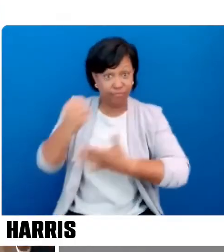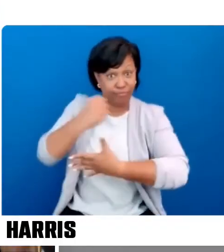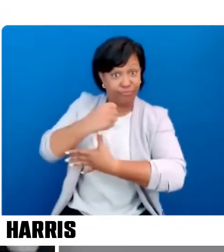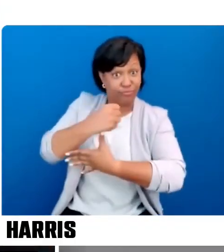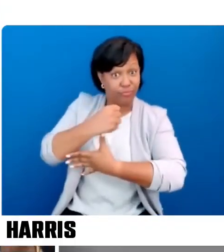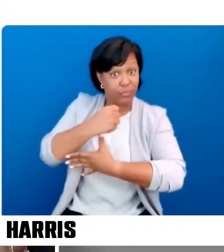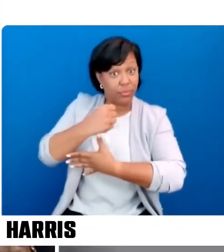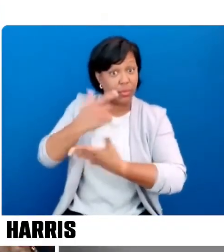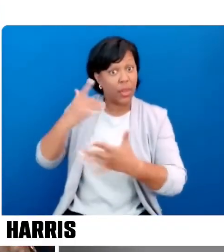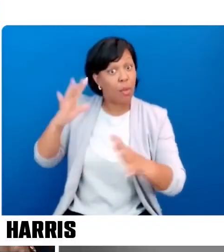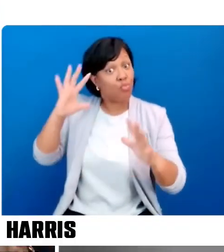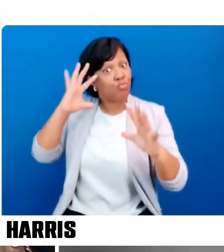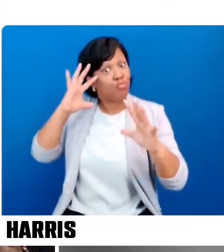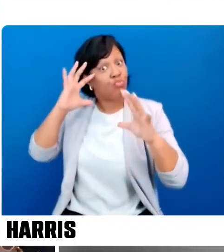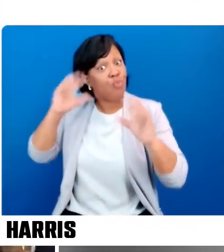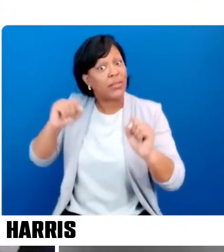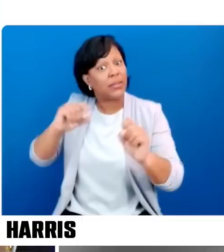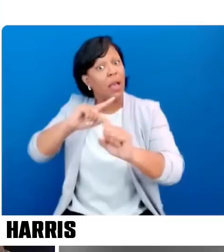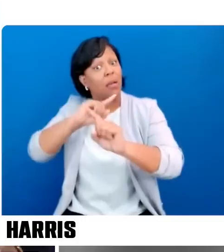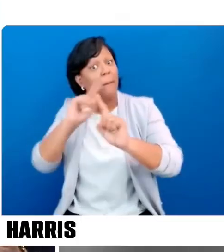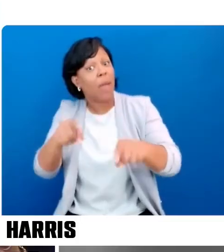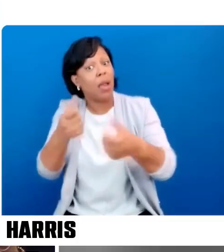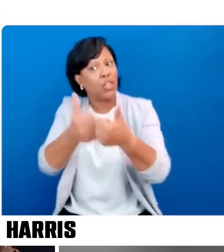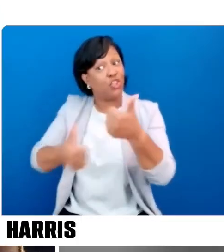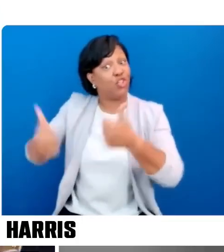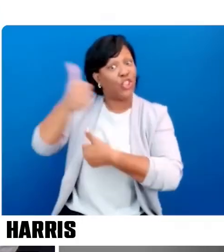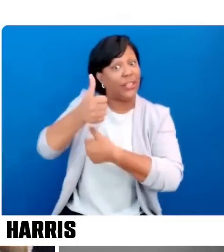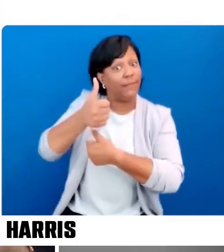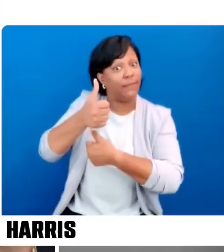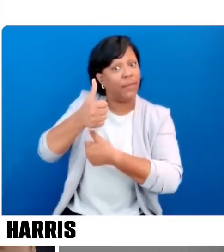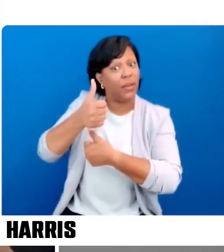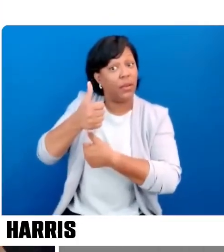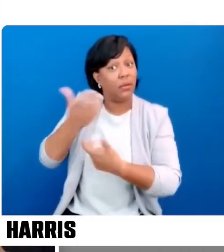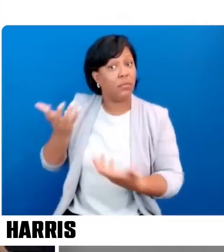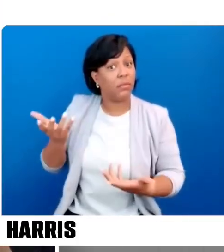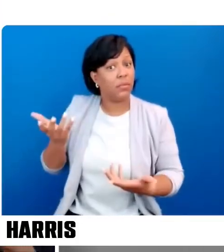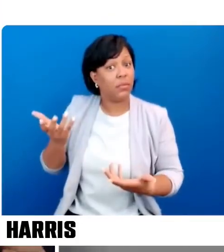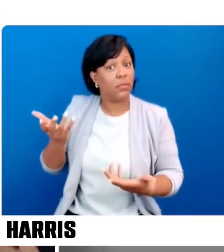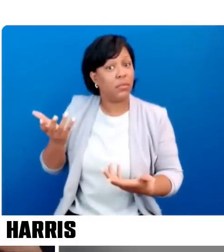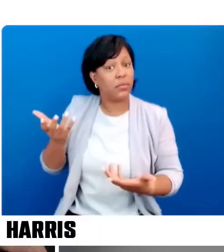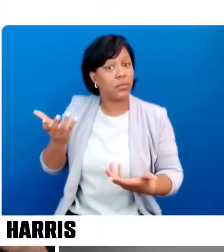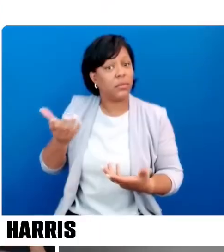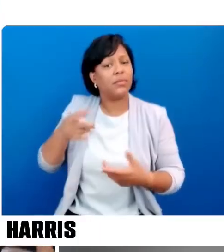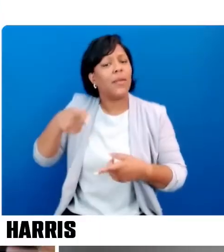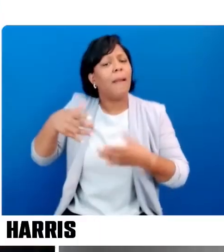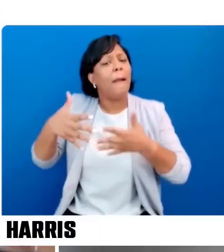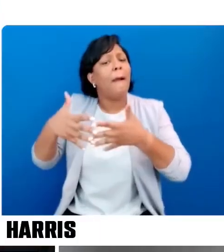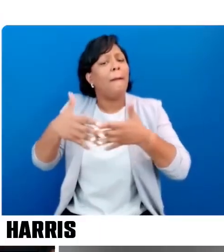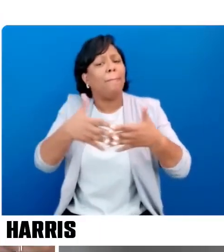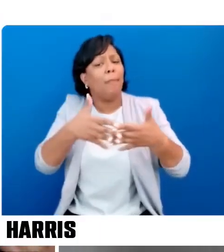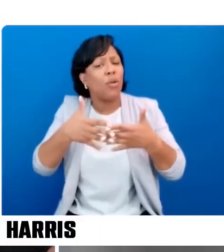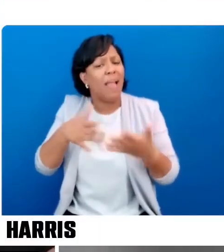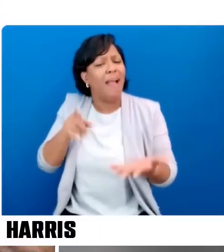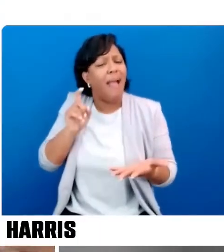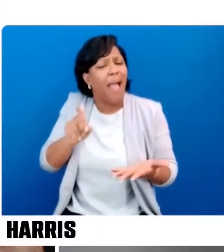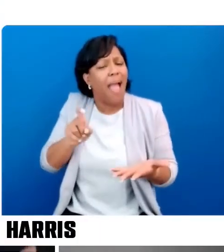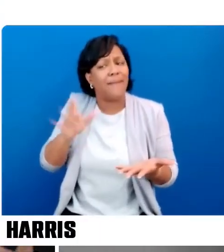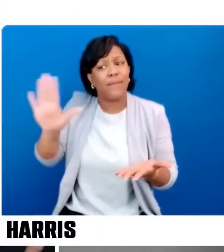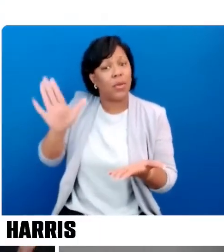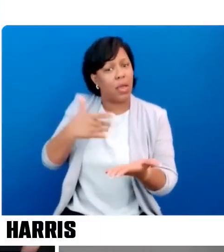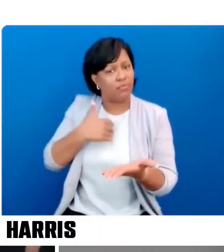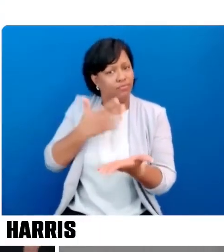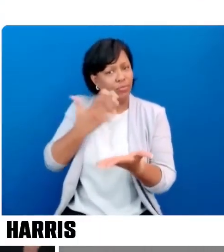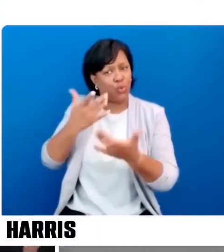have a right to rely on a president who understands the significance of America's role